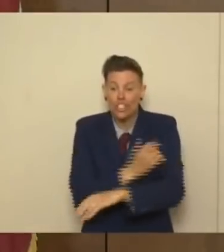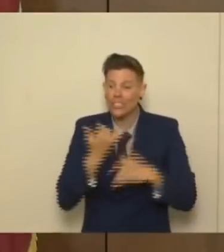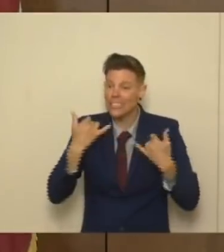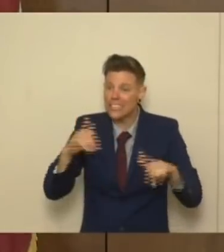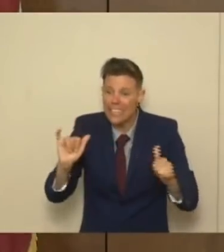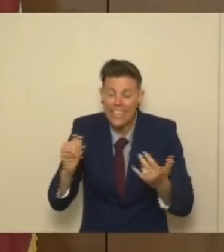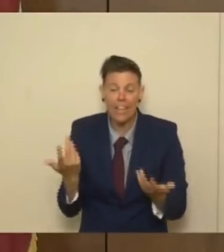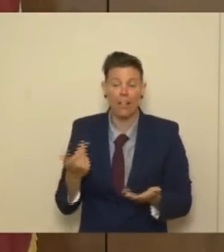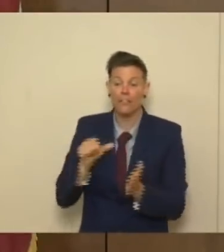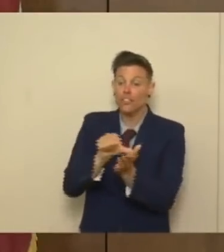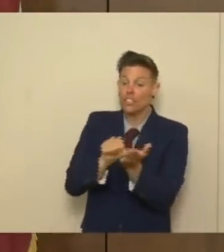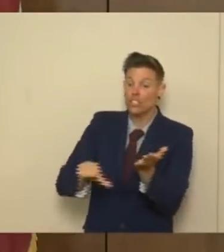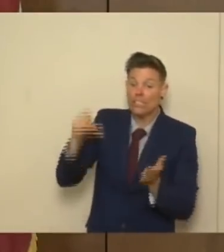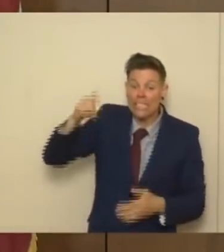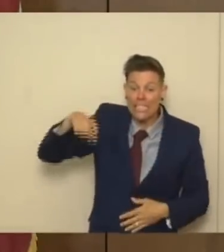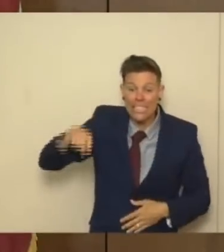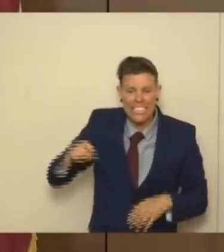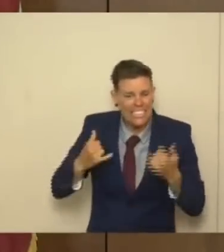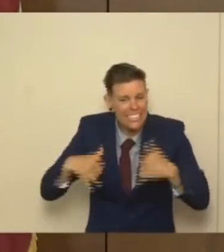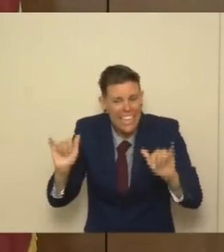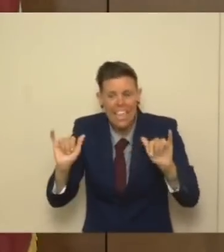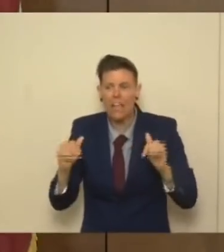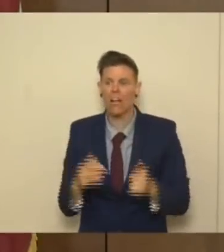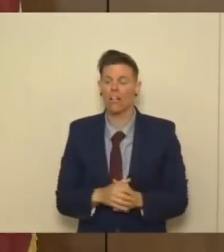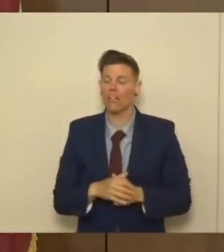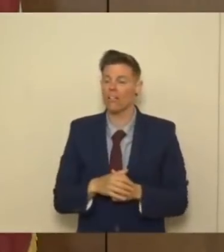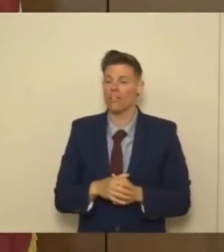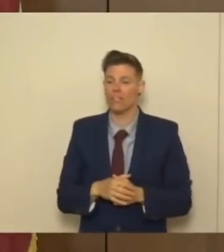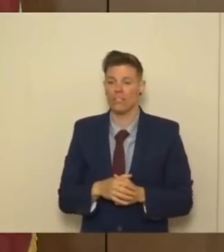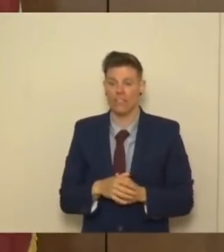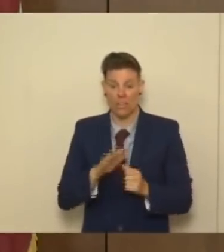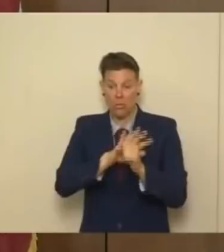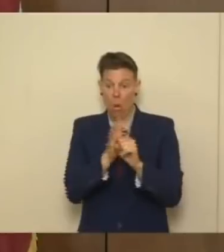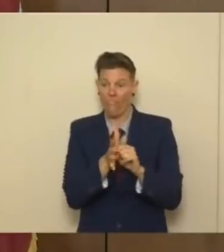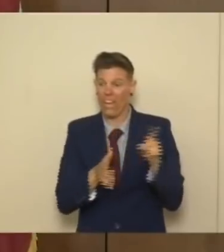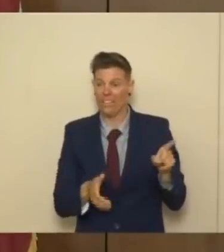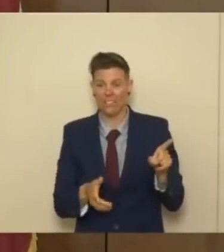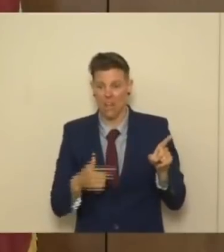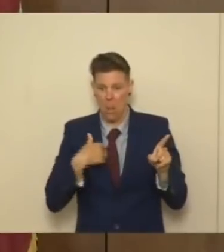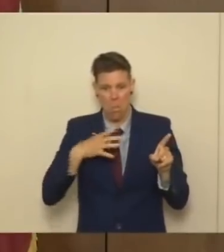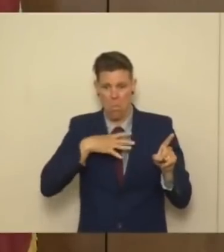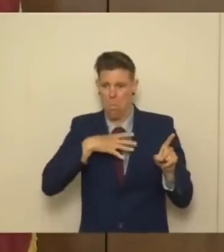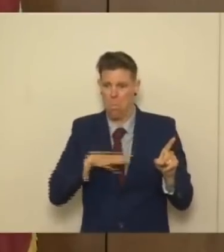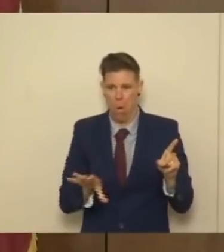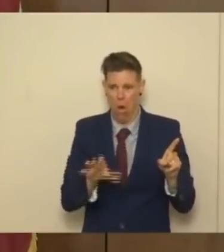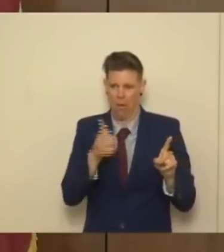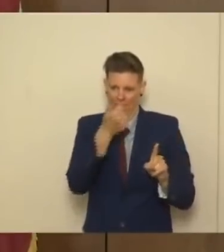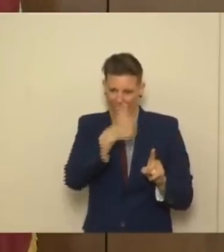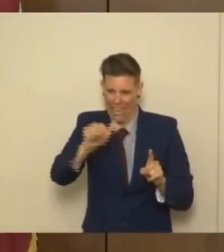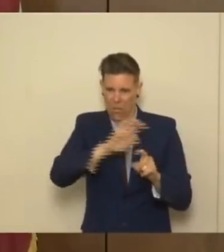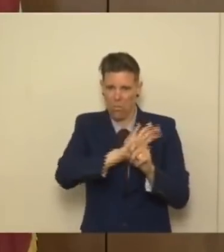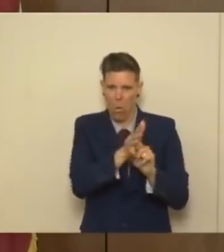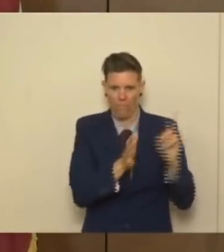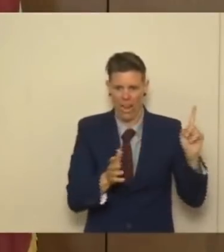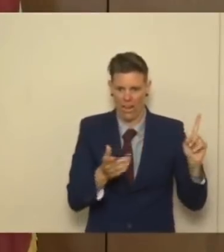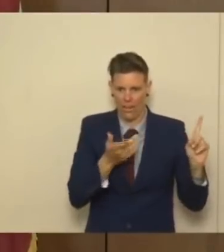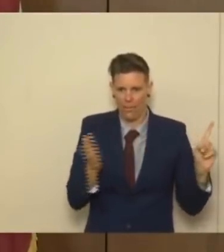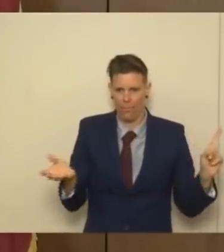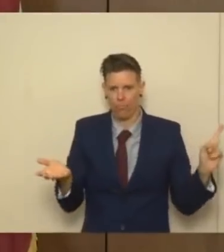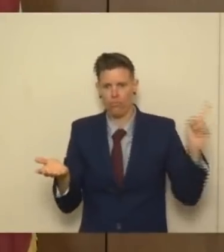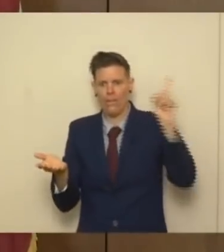anyone in the hospital for COVID. So I just want to point that out, that there seems to be this debate now that because we've created this